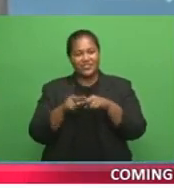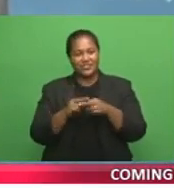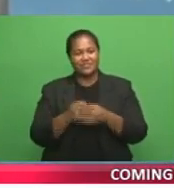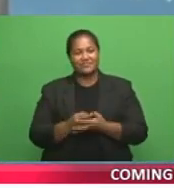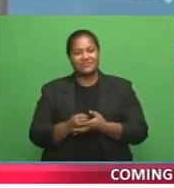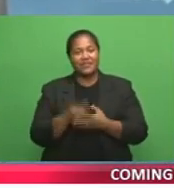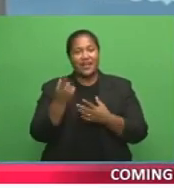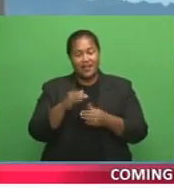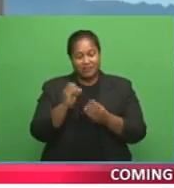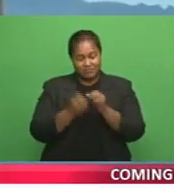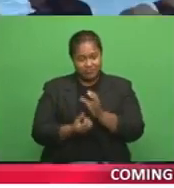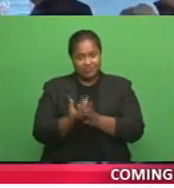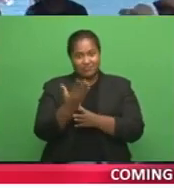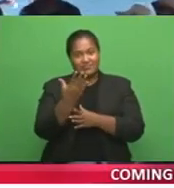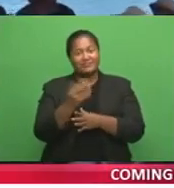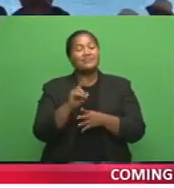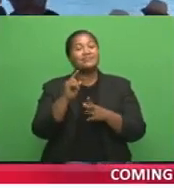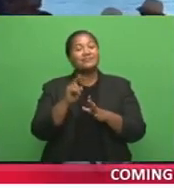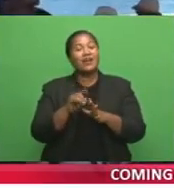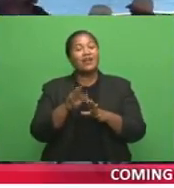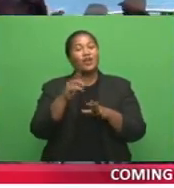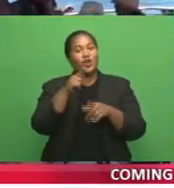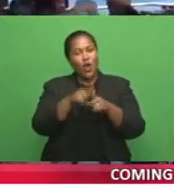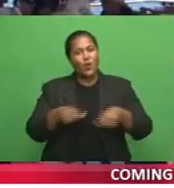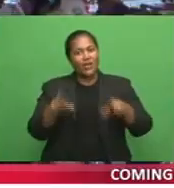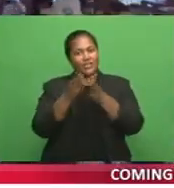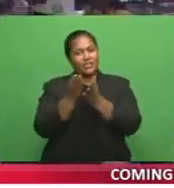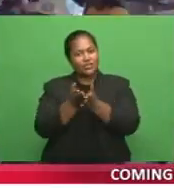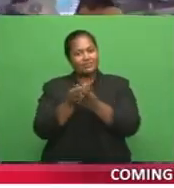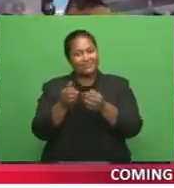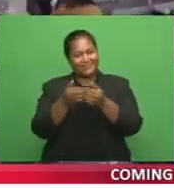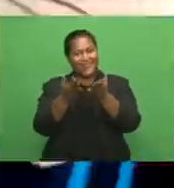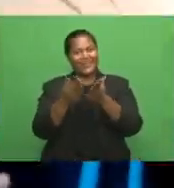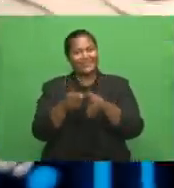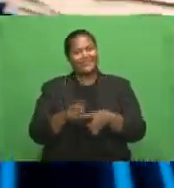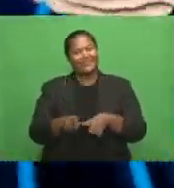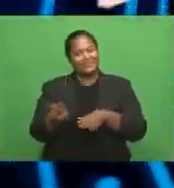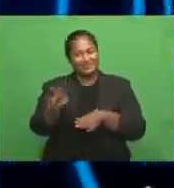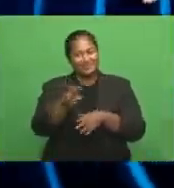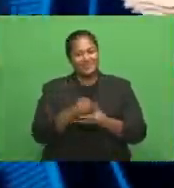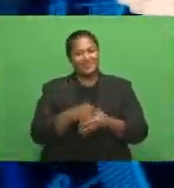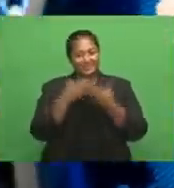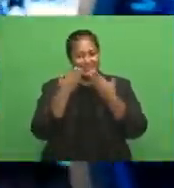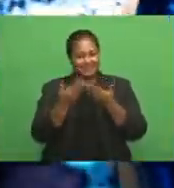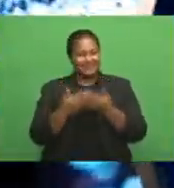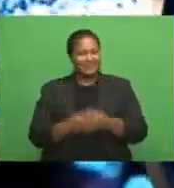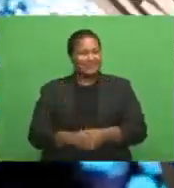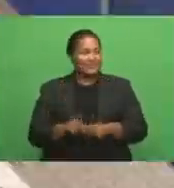And in growing Fiji, local cruises start picking up. Stay with us.